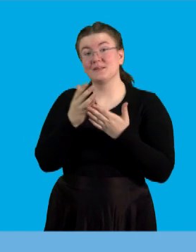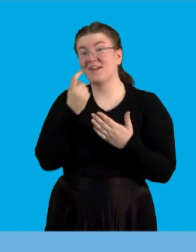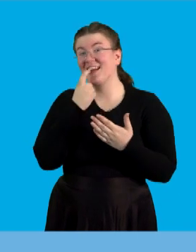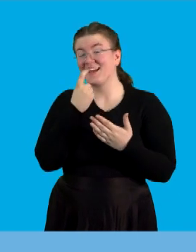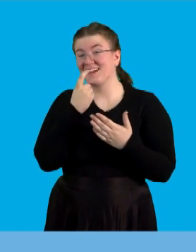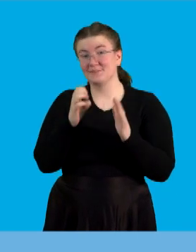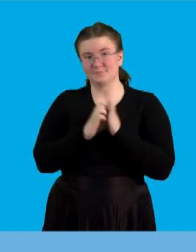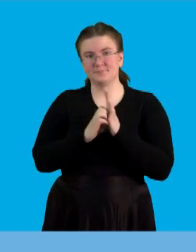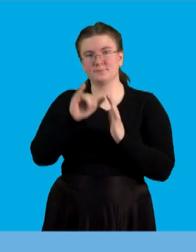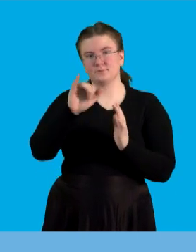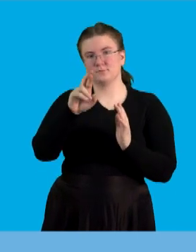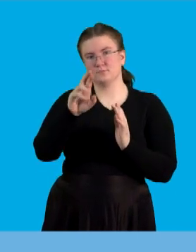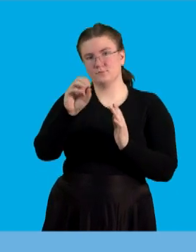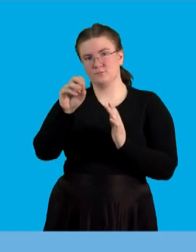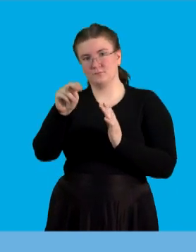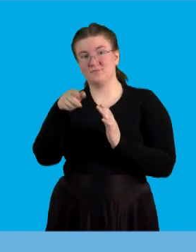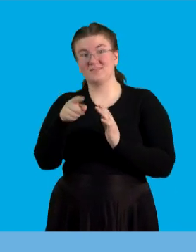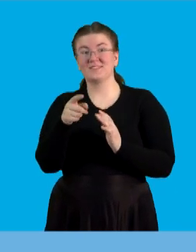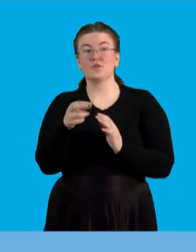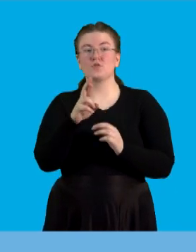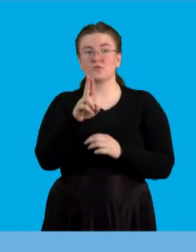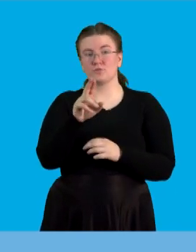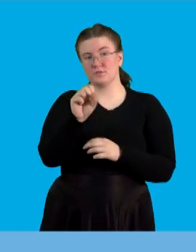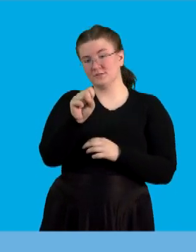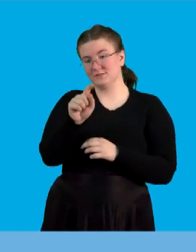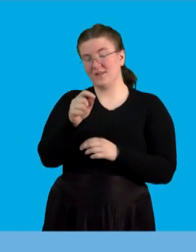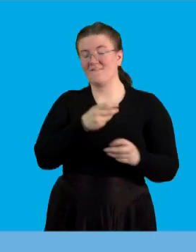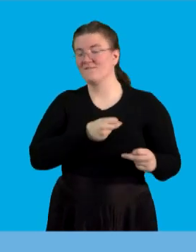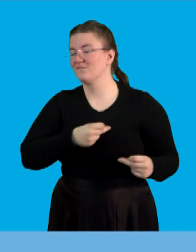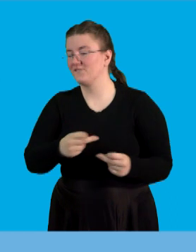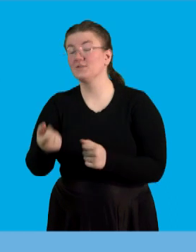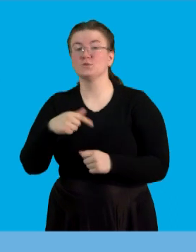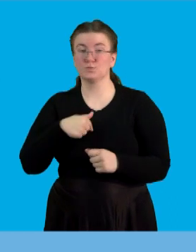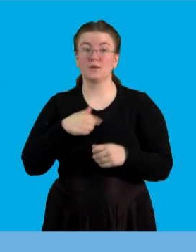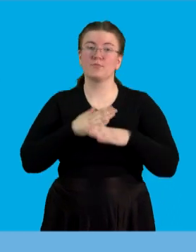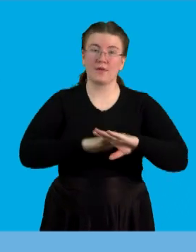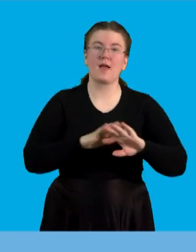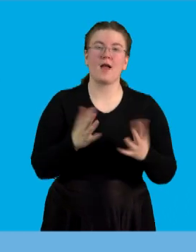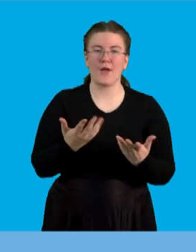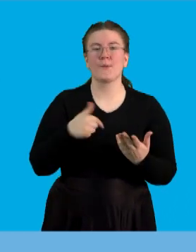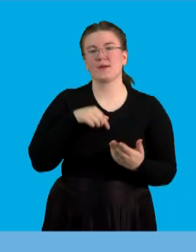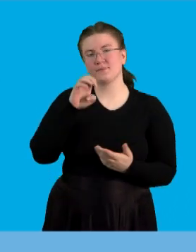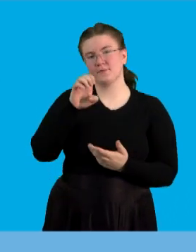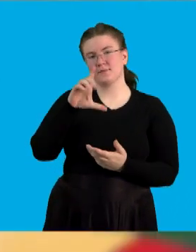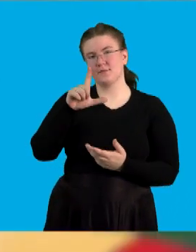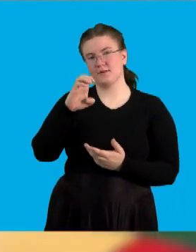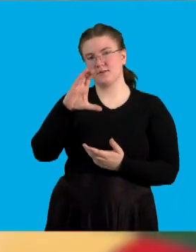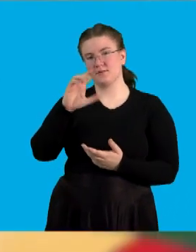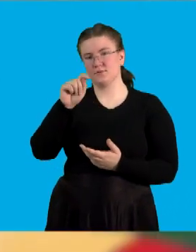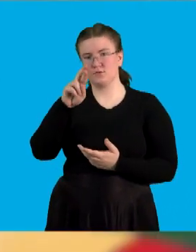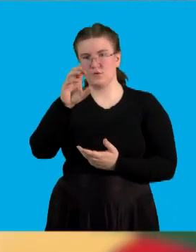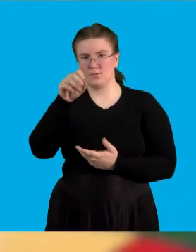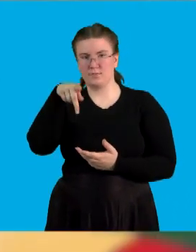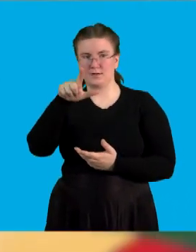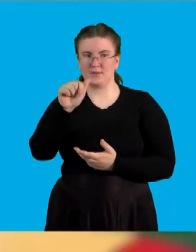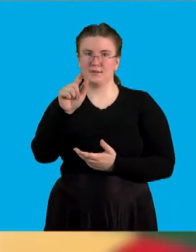they rust easily, like iron. Iron rusts faster. So for us to prevent iron from rusting faster and easily, we're going to